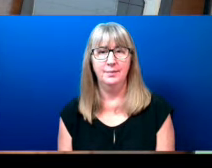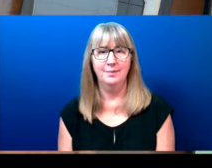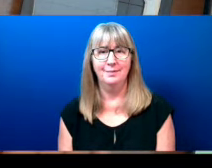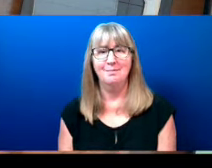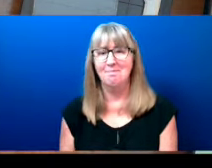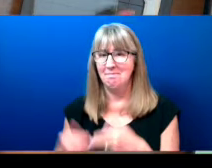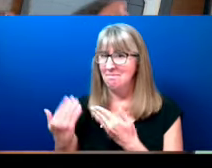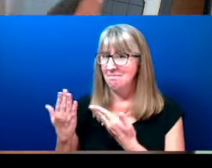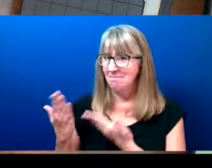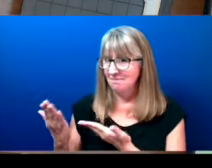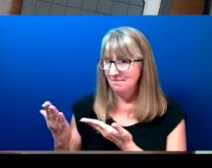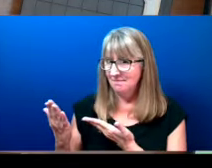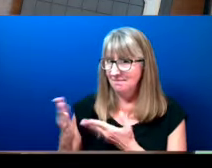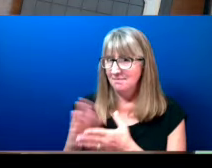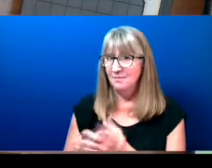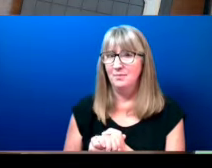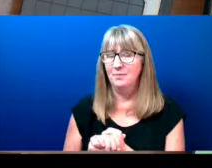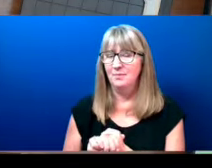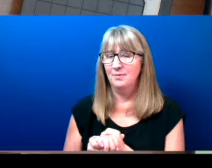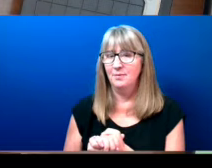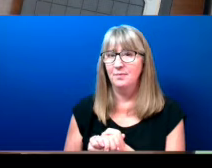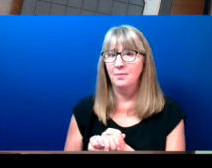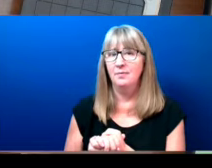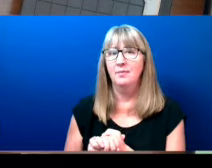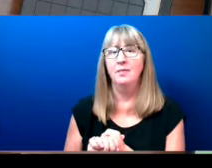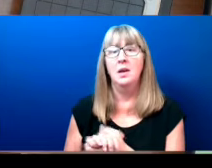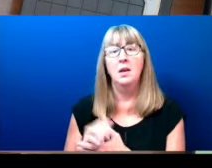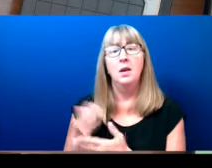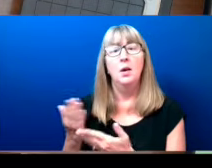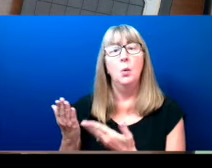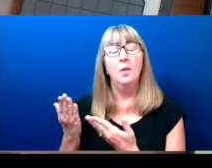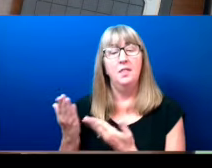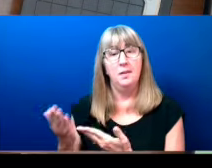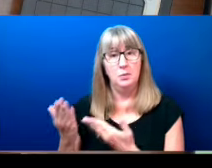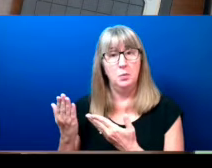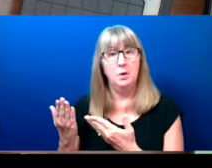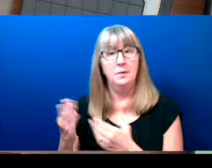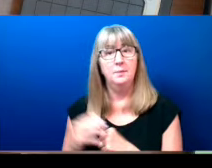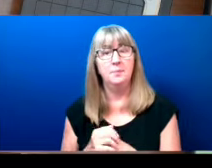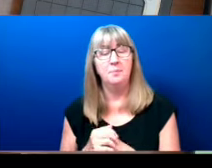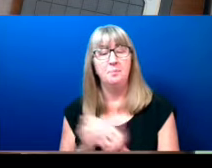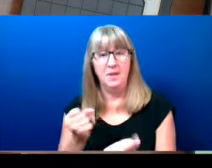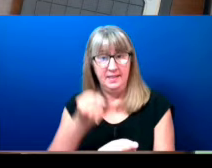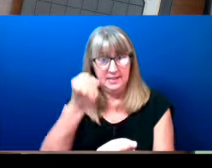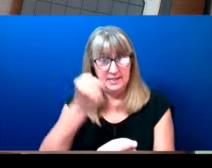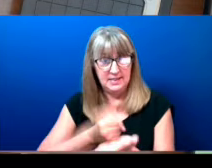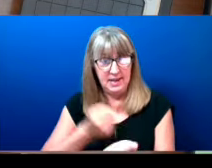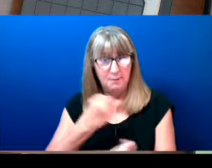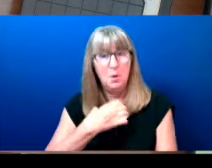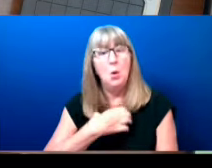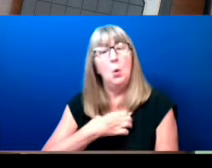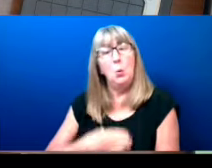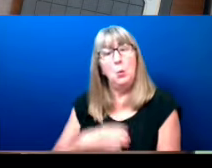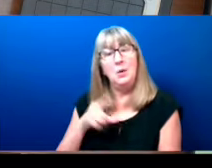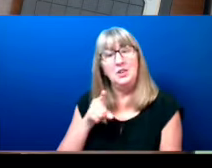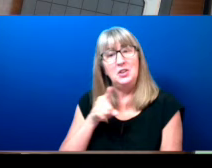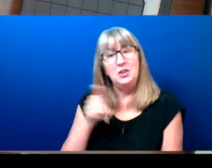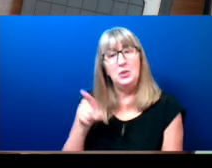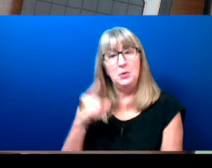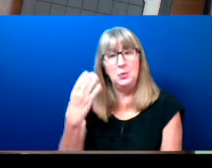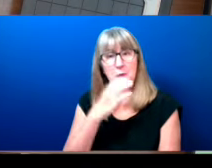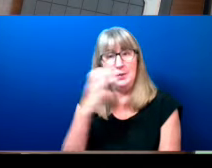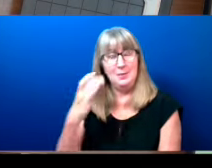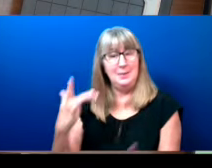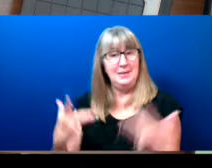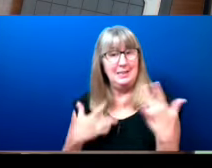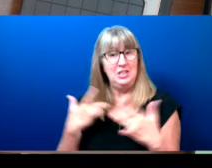Let you see this one. Okay, so with this card, again, I used the Wishing You Christmas Cheer